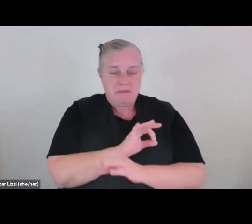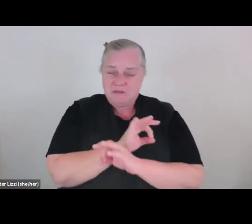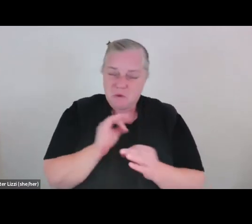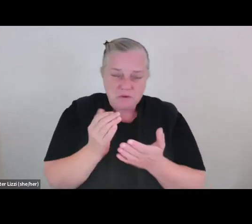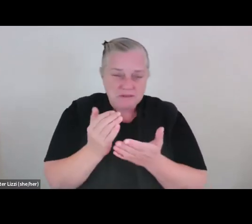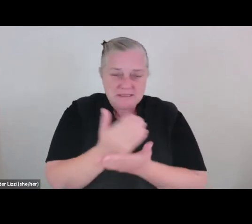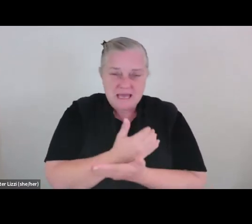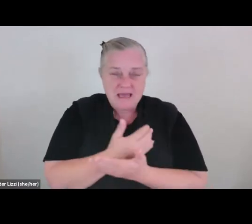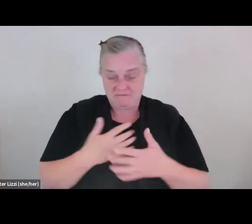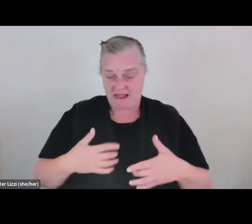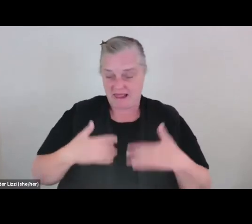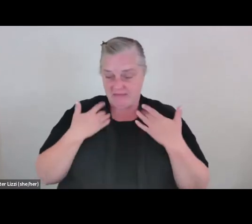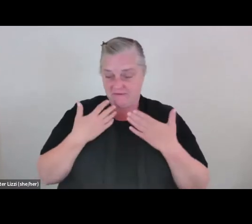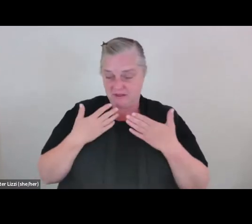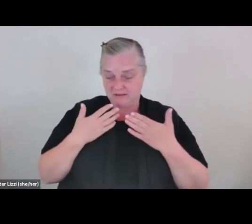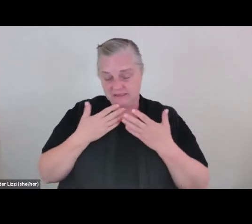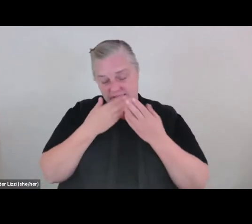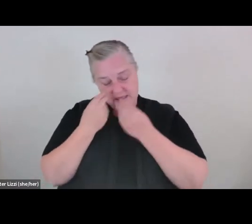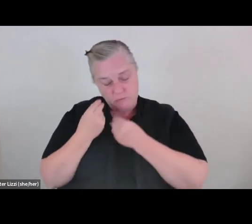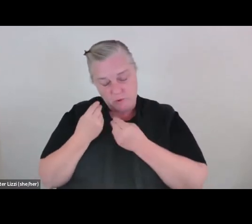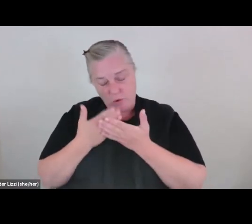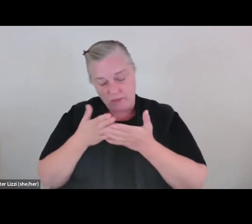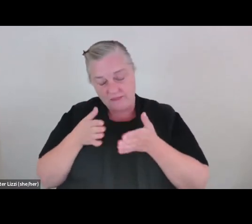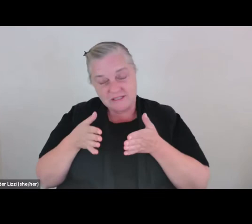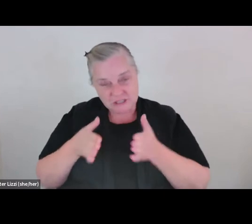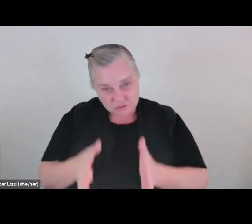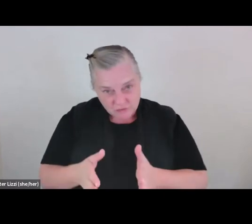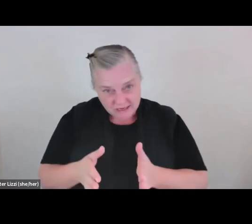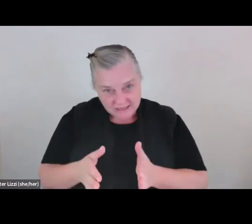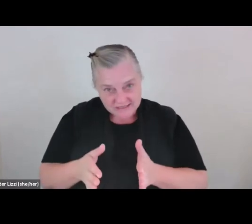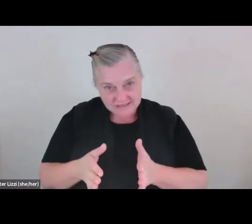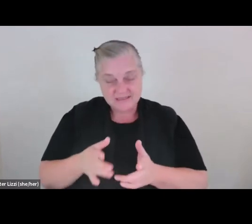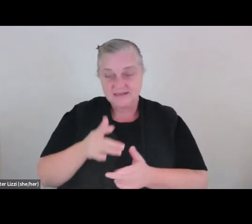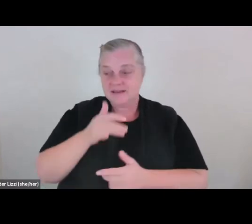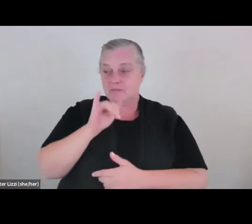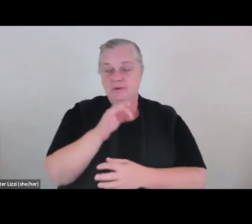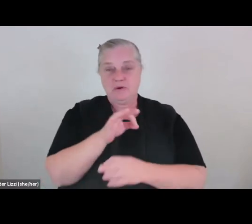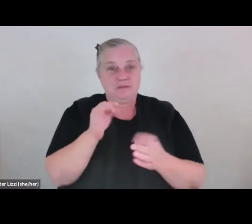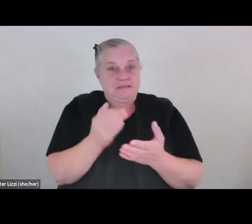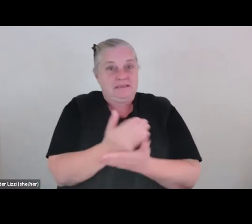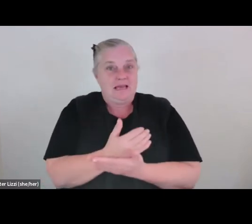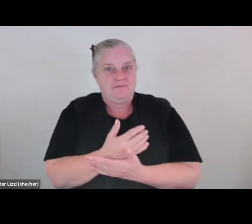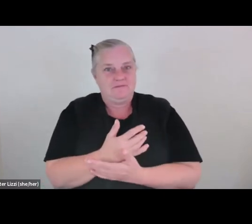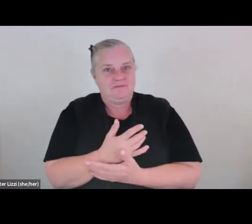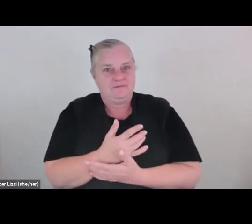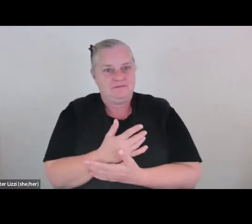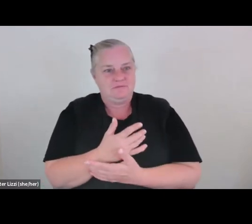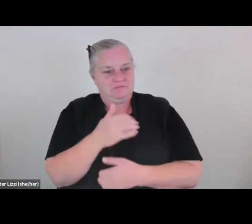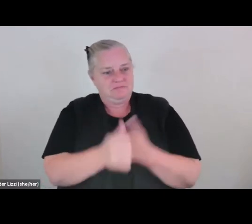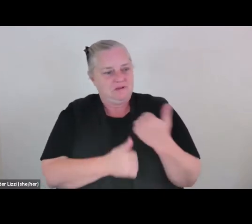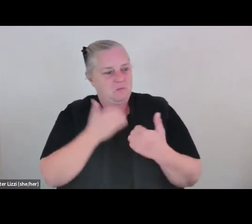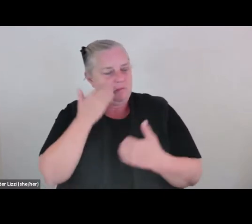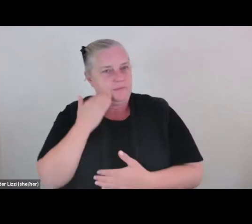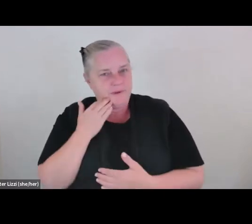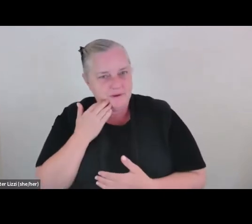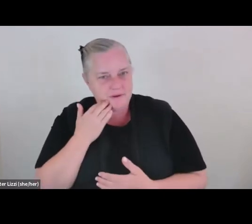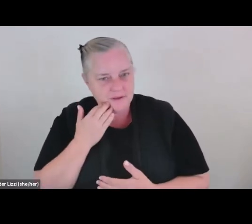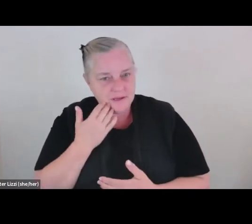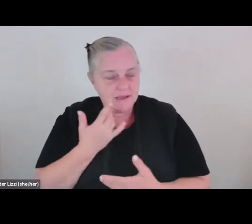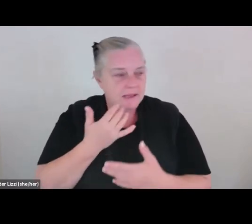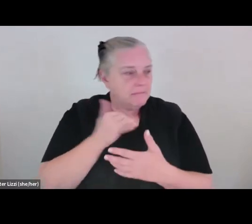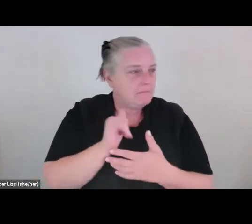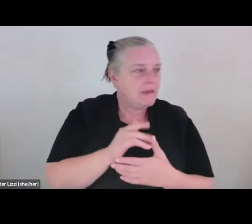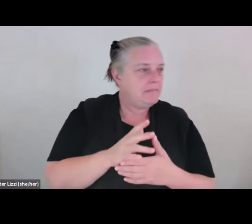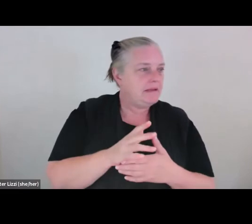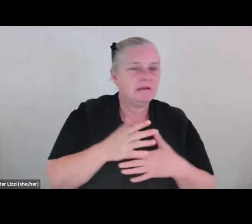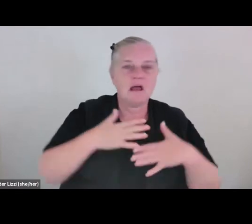to present, herself as a woman? Did she lose access to, her clothes? There are, so